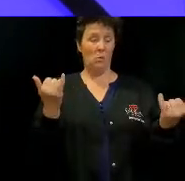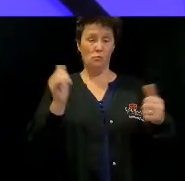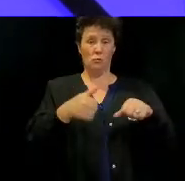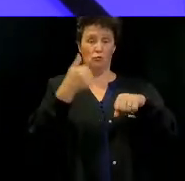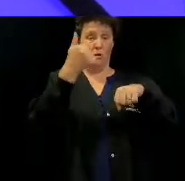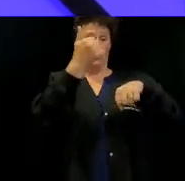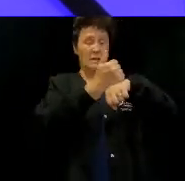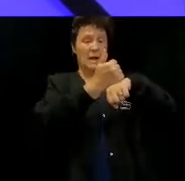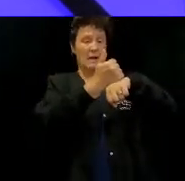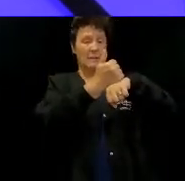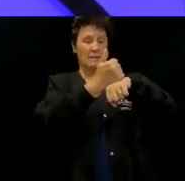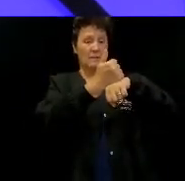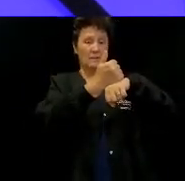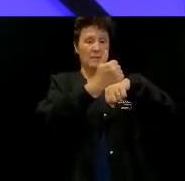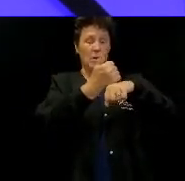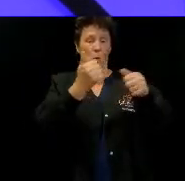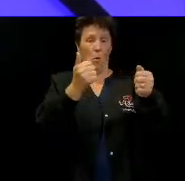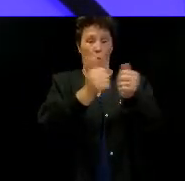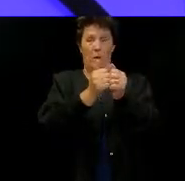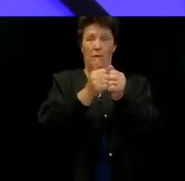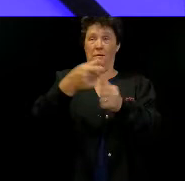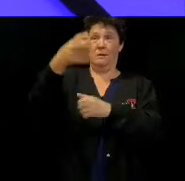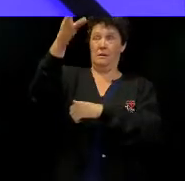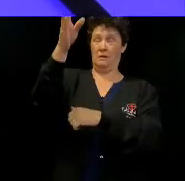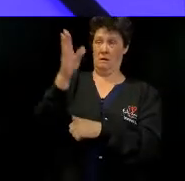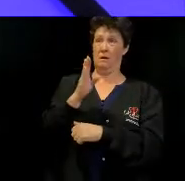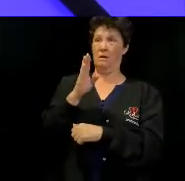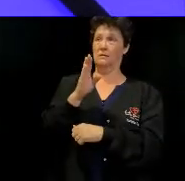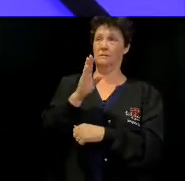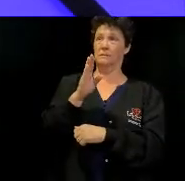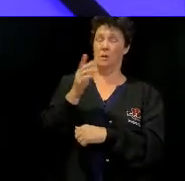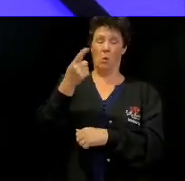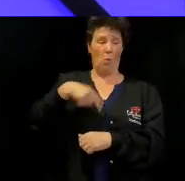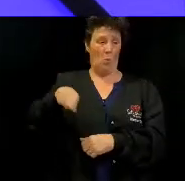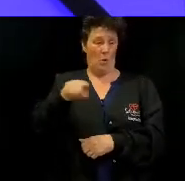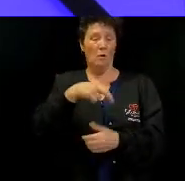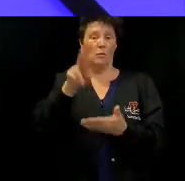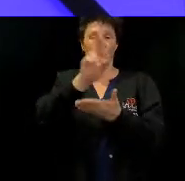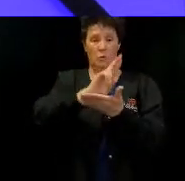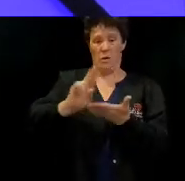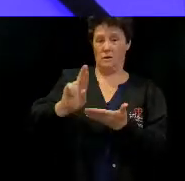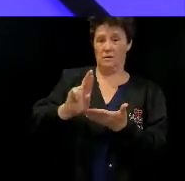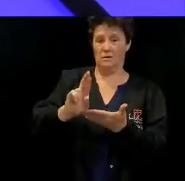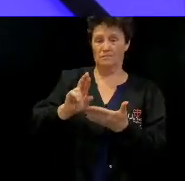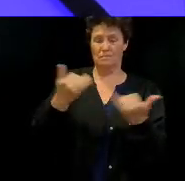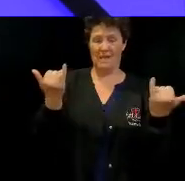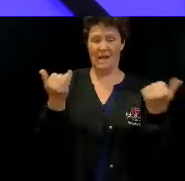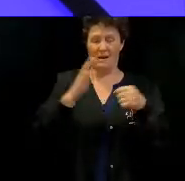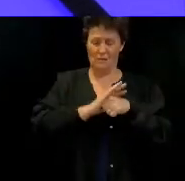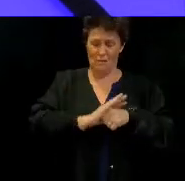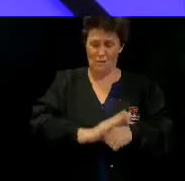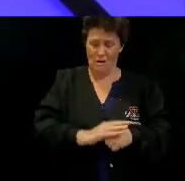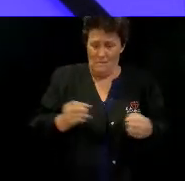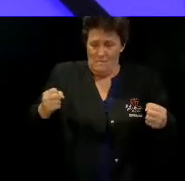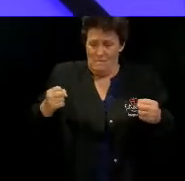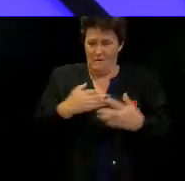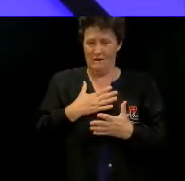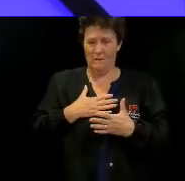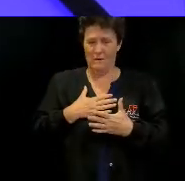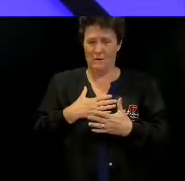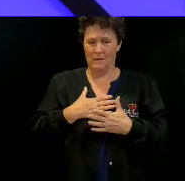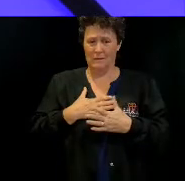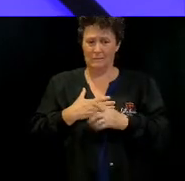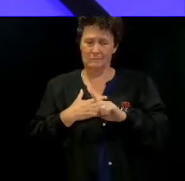right standing. We're right with God. We're righteous, right? And you know what? Oppression and fear will be far from